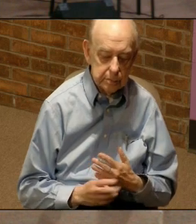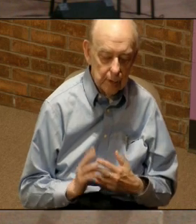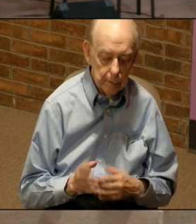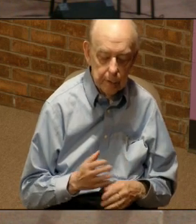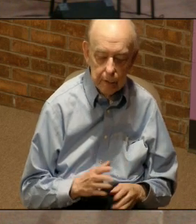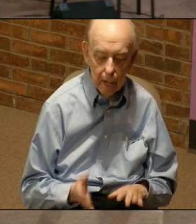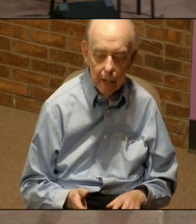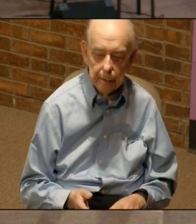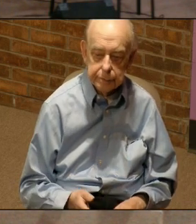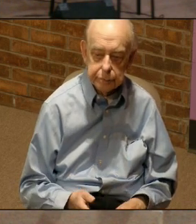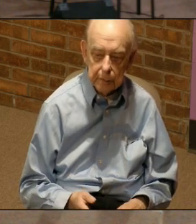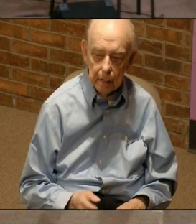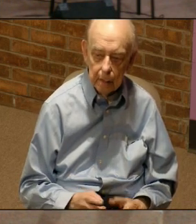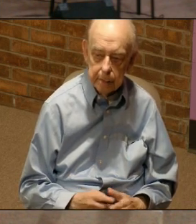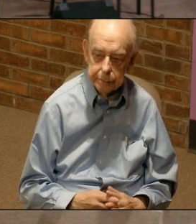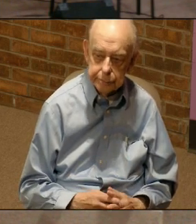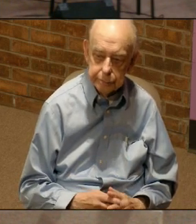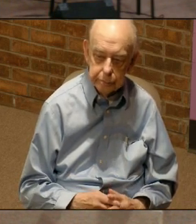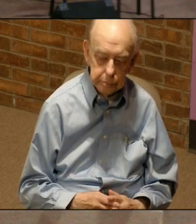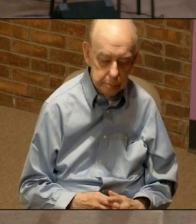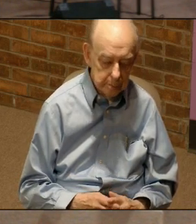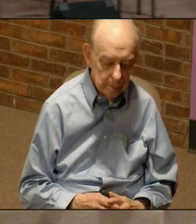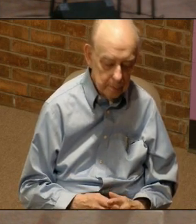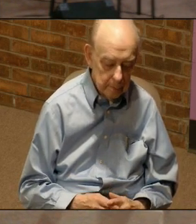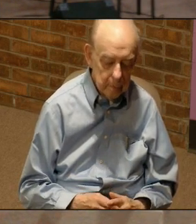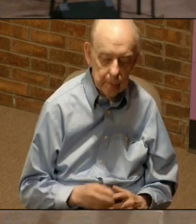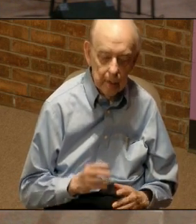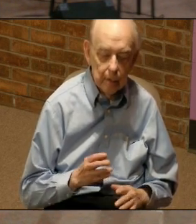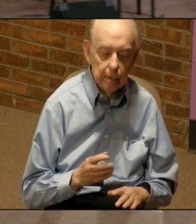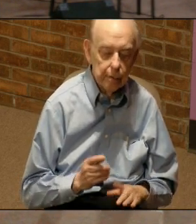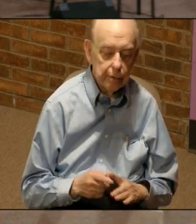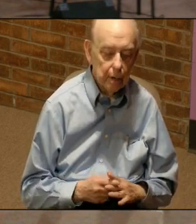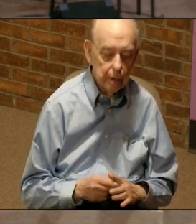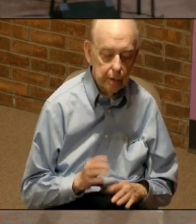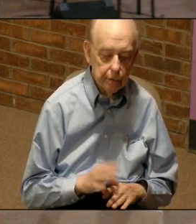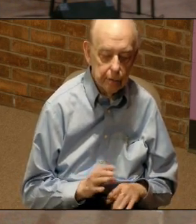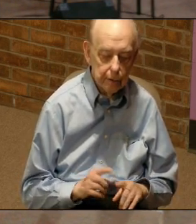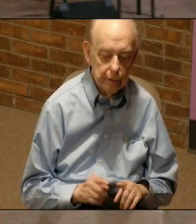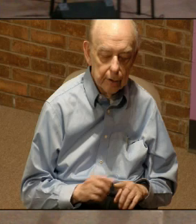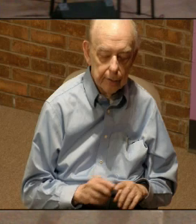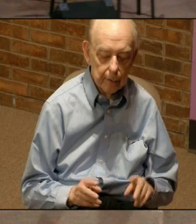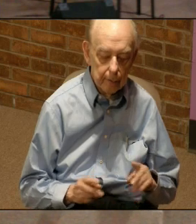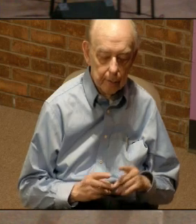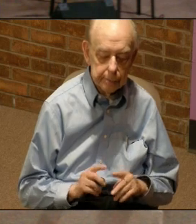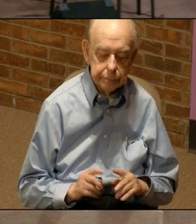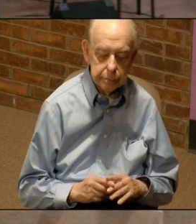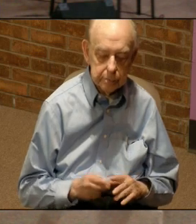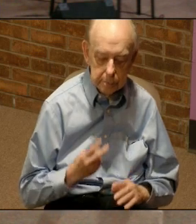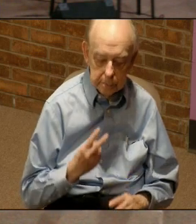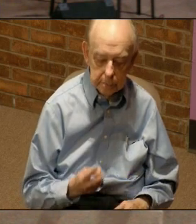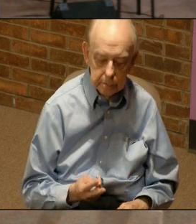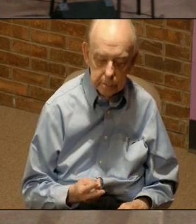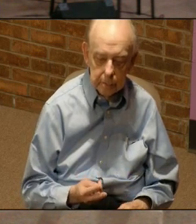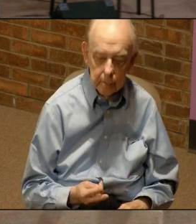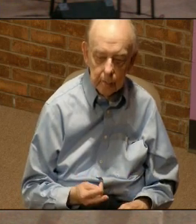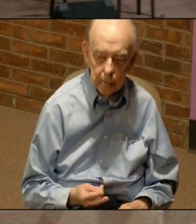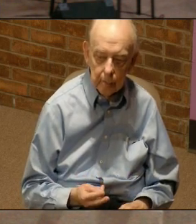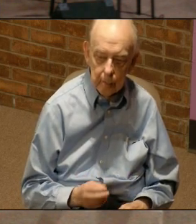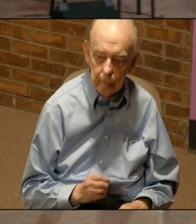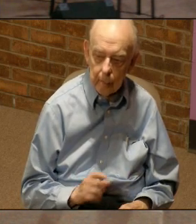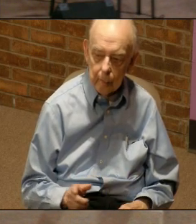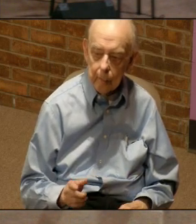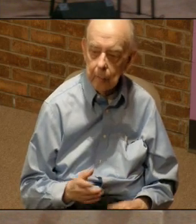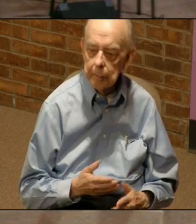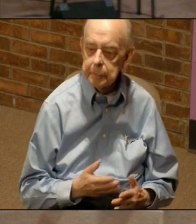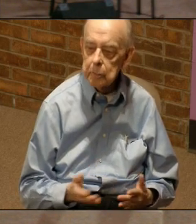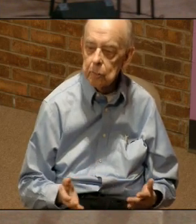die. And they started planting churches everywhere else. So you began to start seeing all of